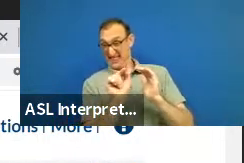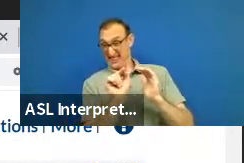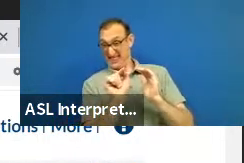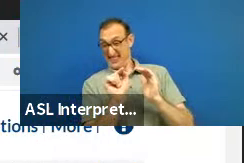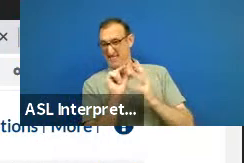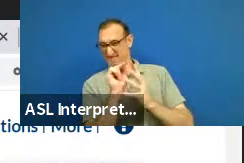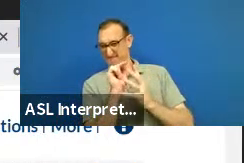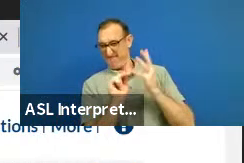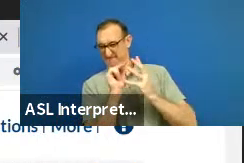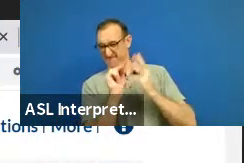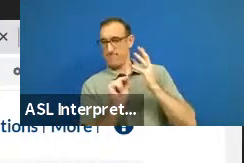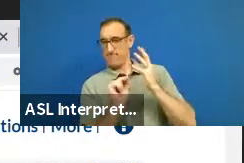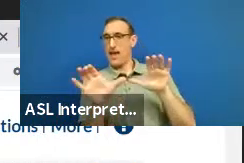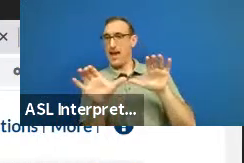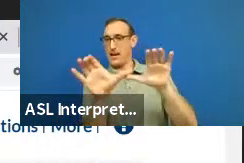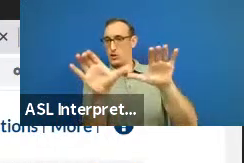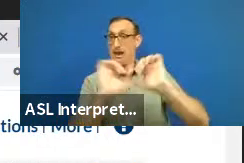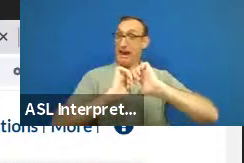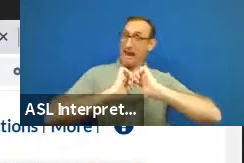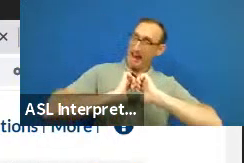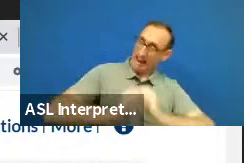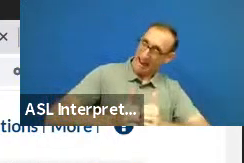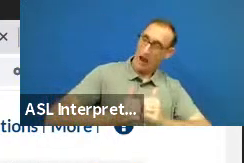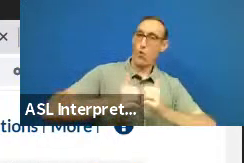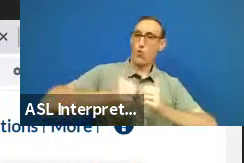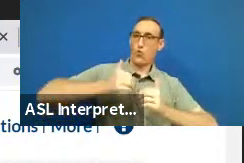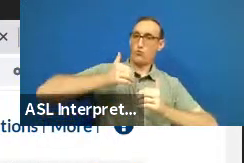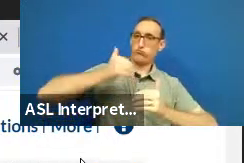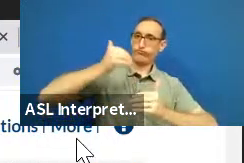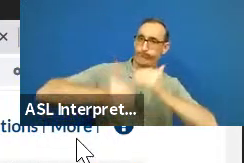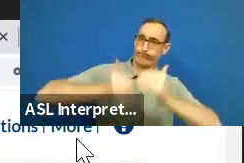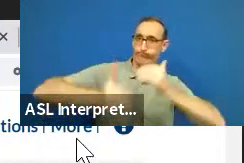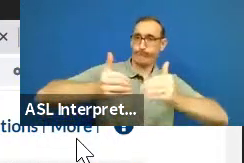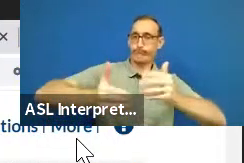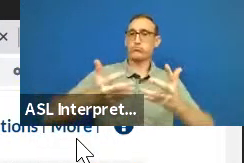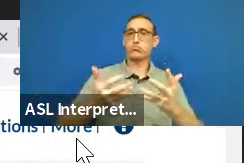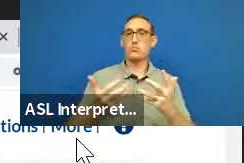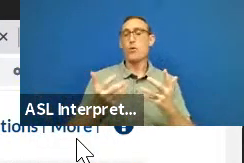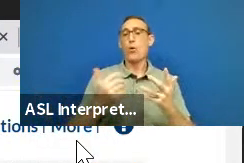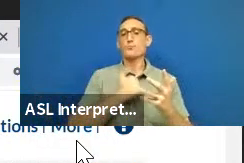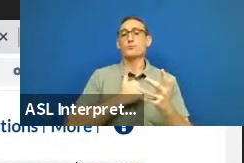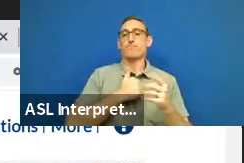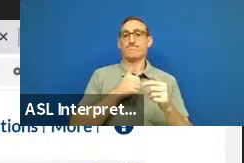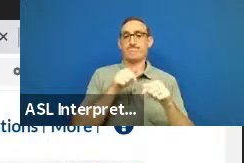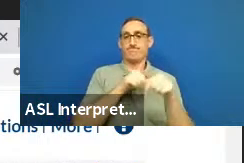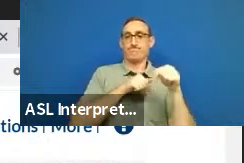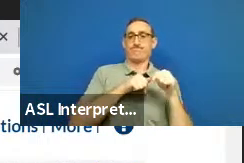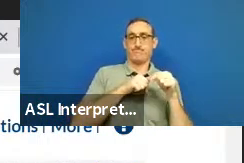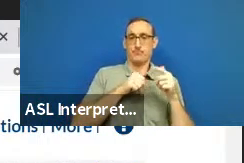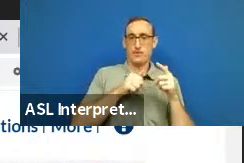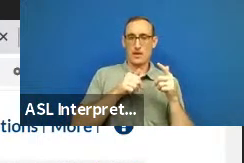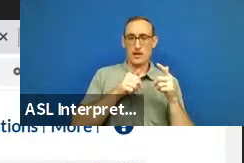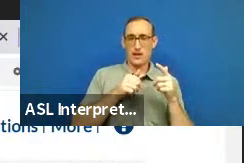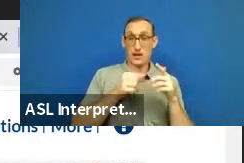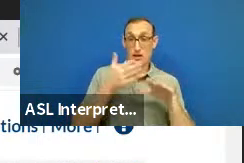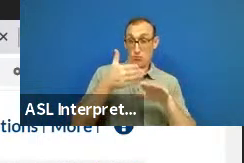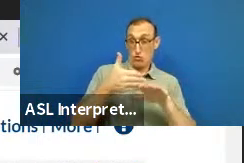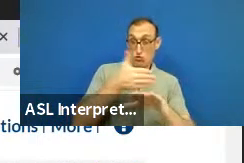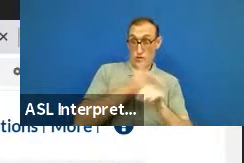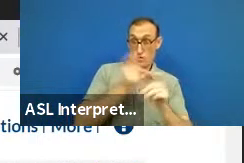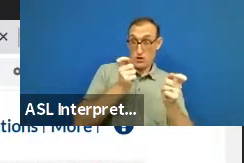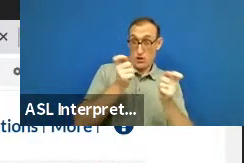steps as far as how we'll move forward. I'm sorry, improving governance structure would be